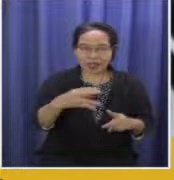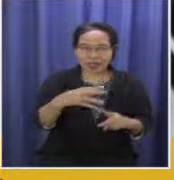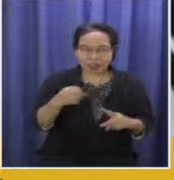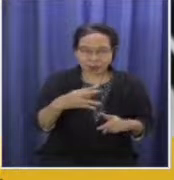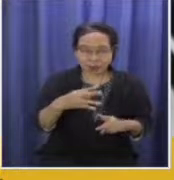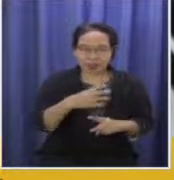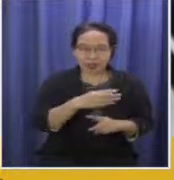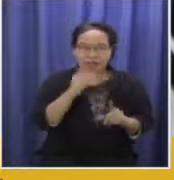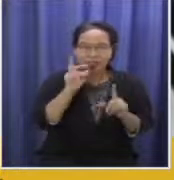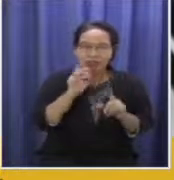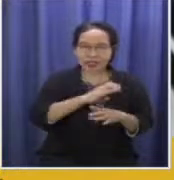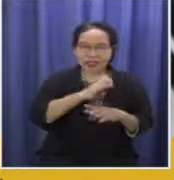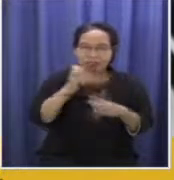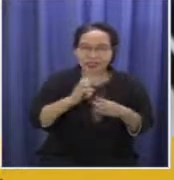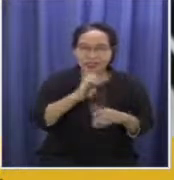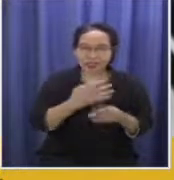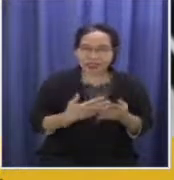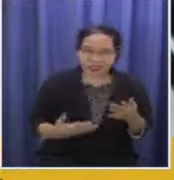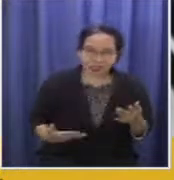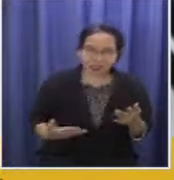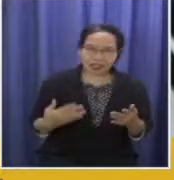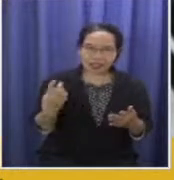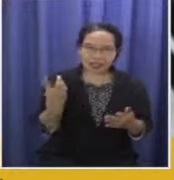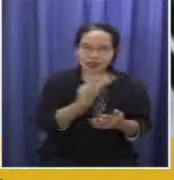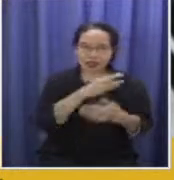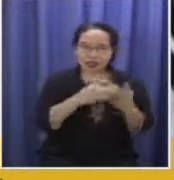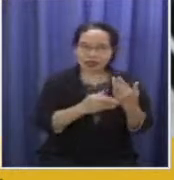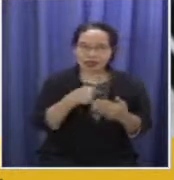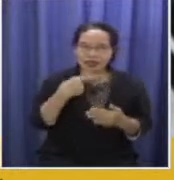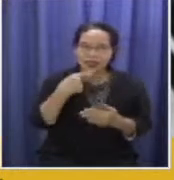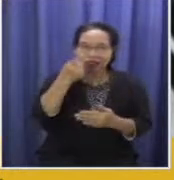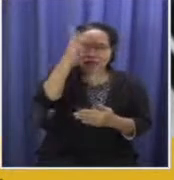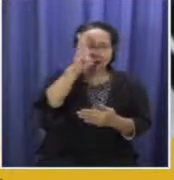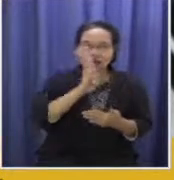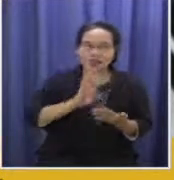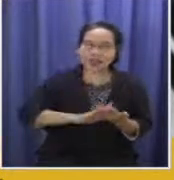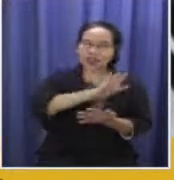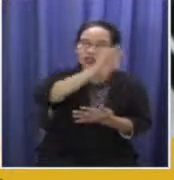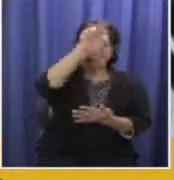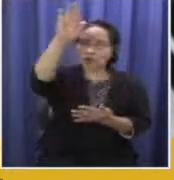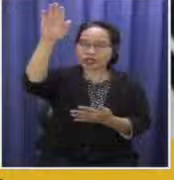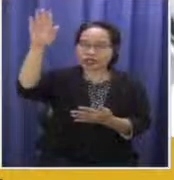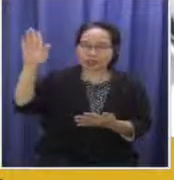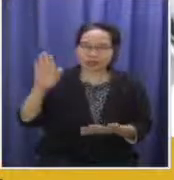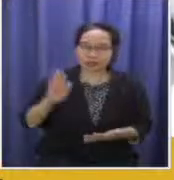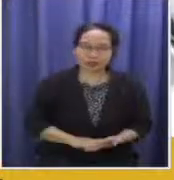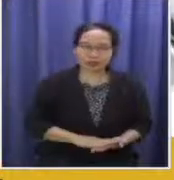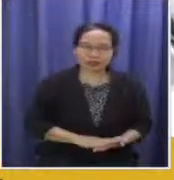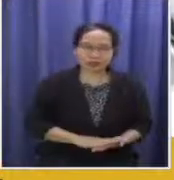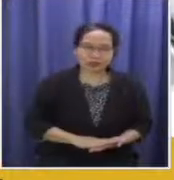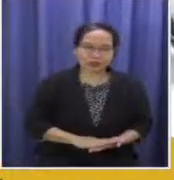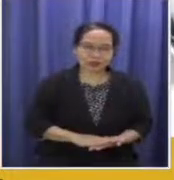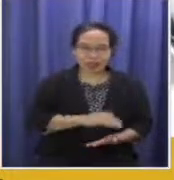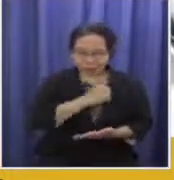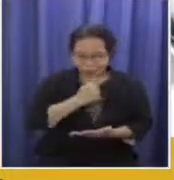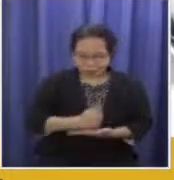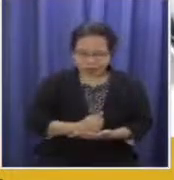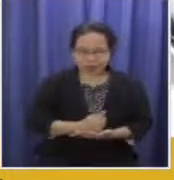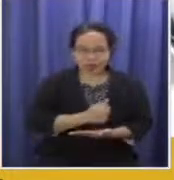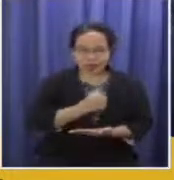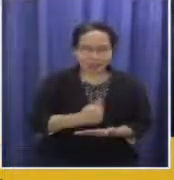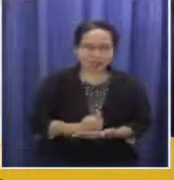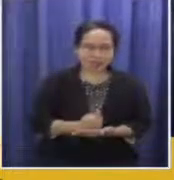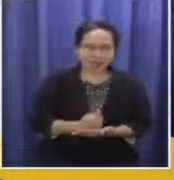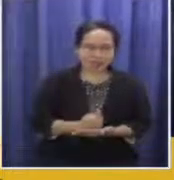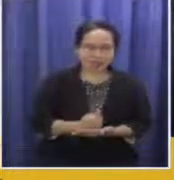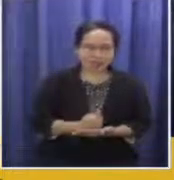And at the end of everything, we will always say, to God be the glory. Amen.